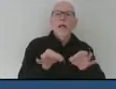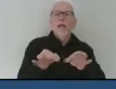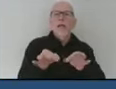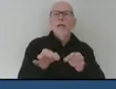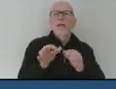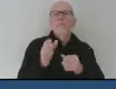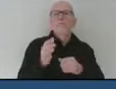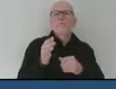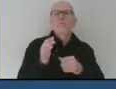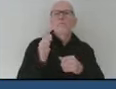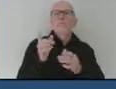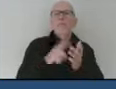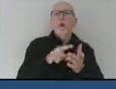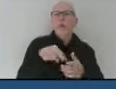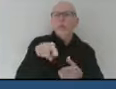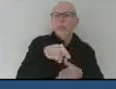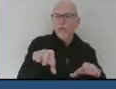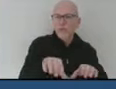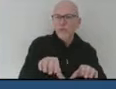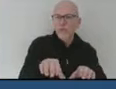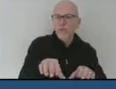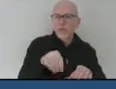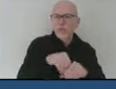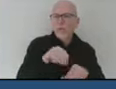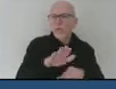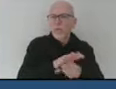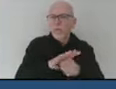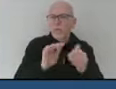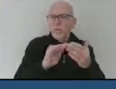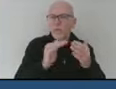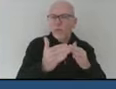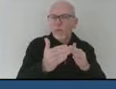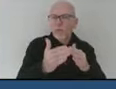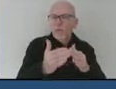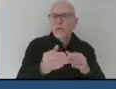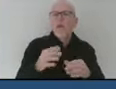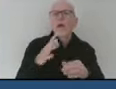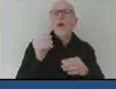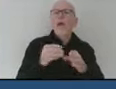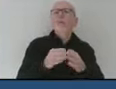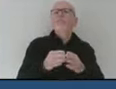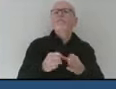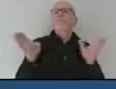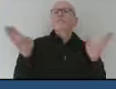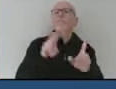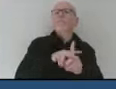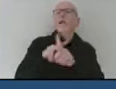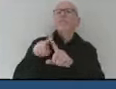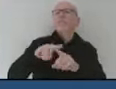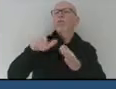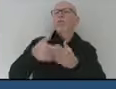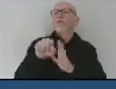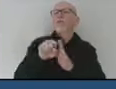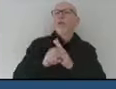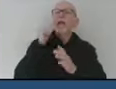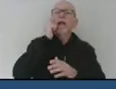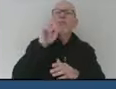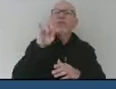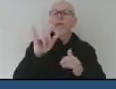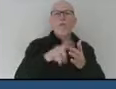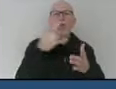connection between what they do and a local community and therefore at large our state, what's happening in the field on a day in, day